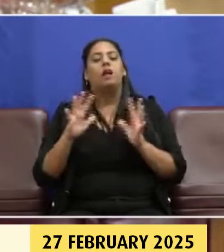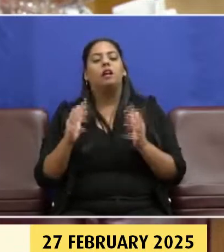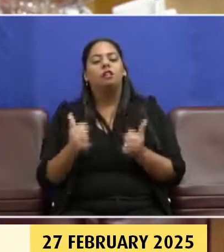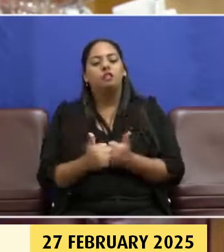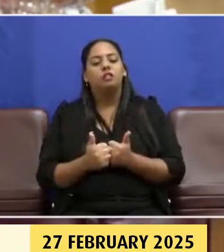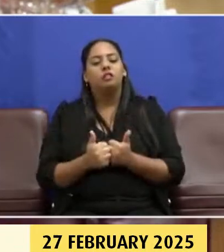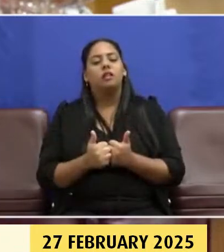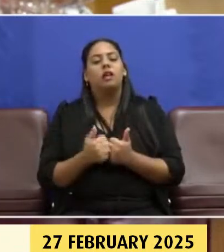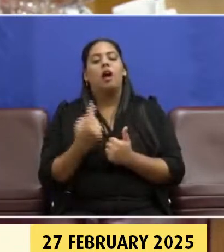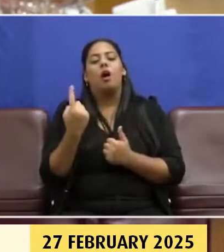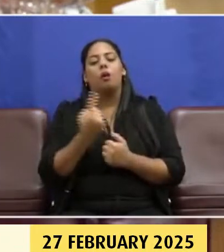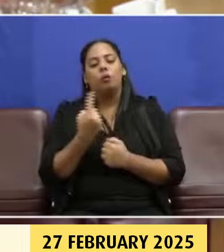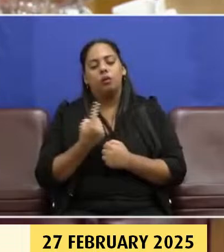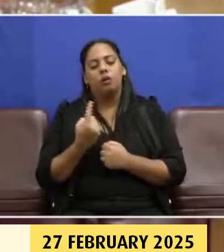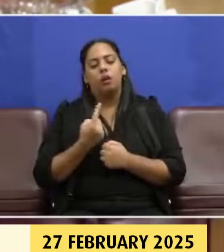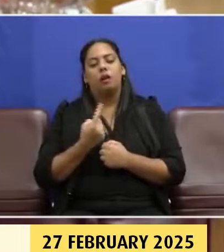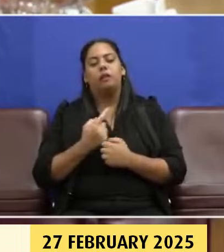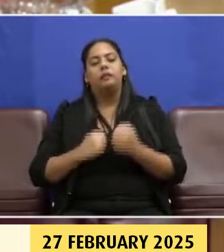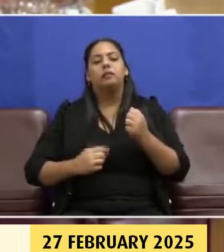serves certain sections of people.